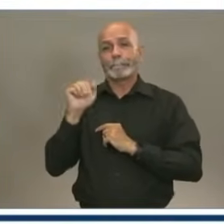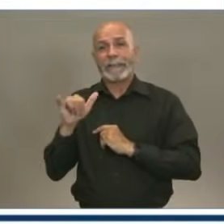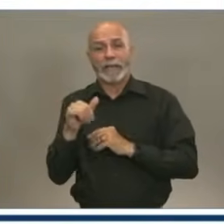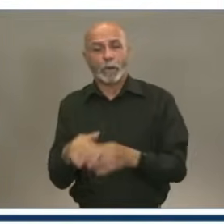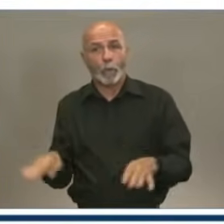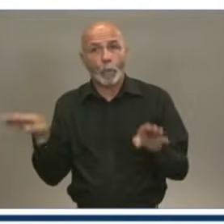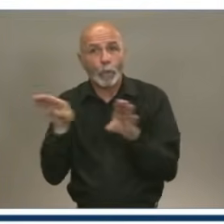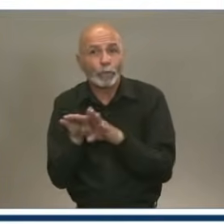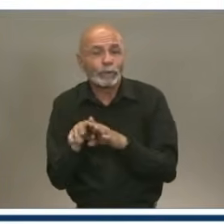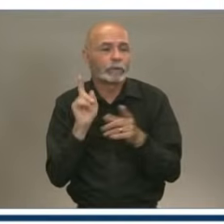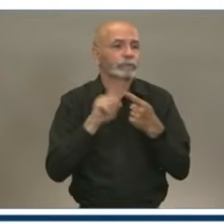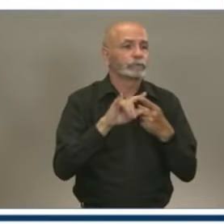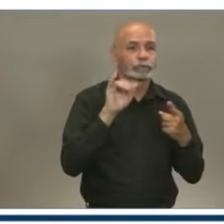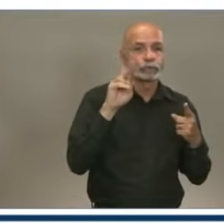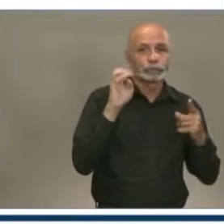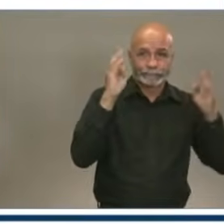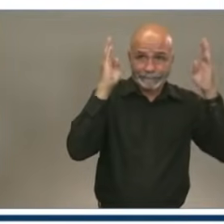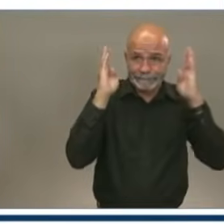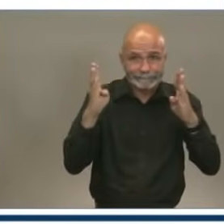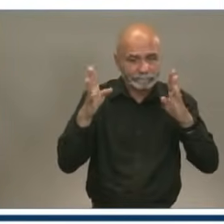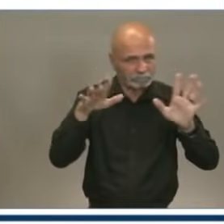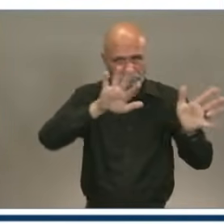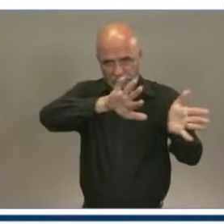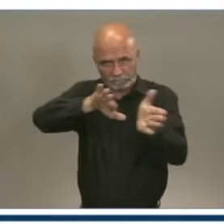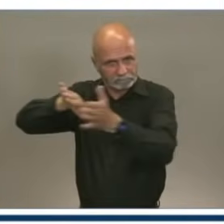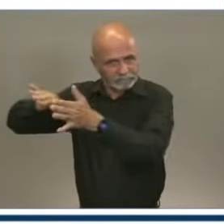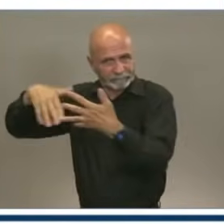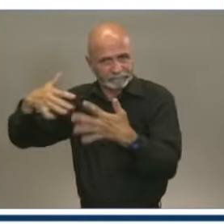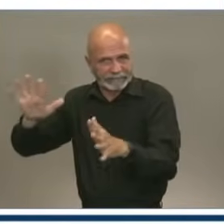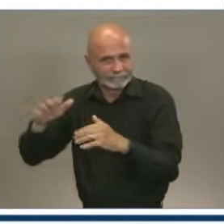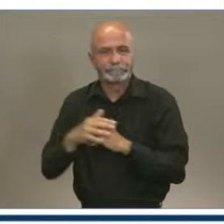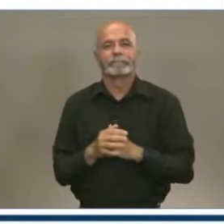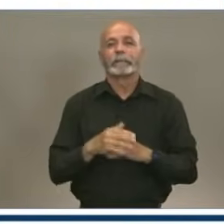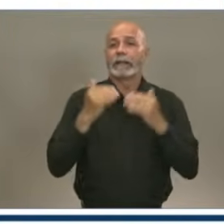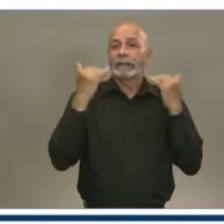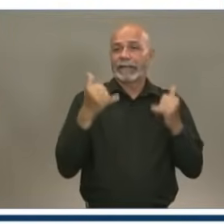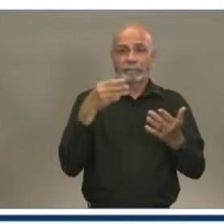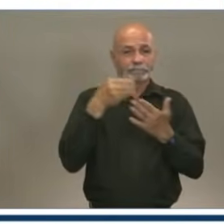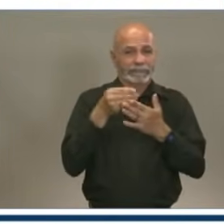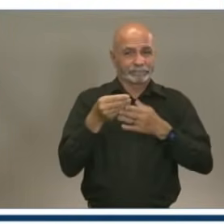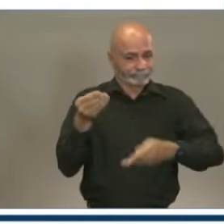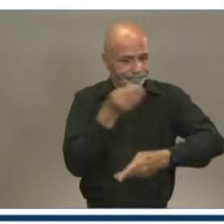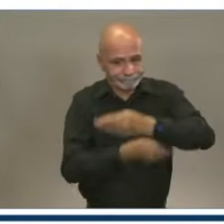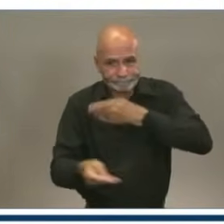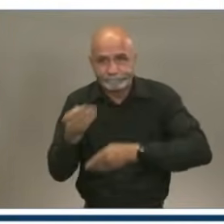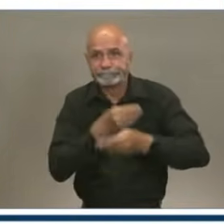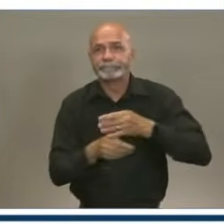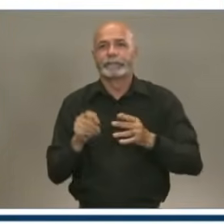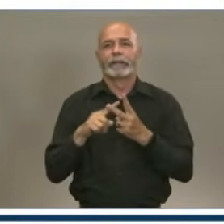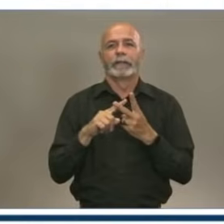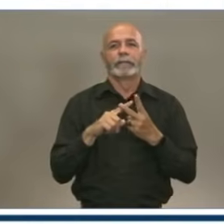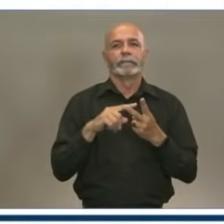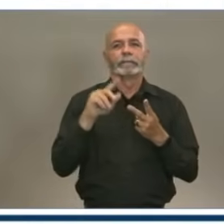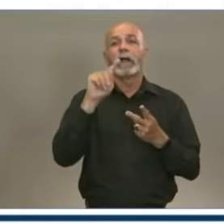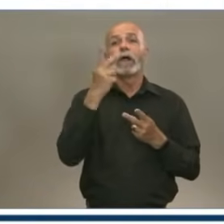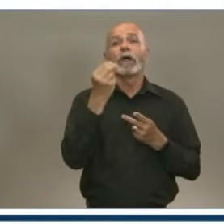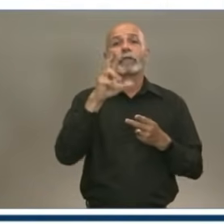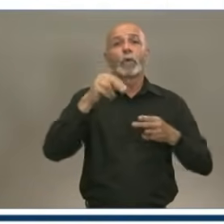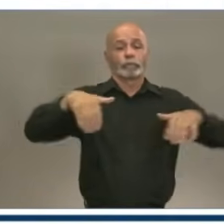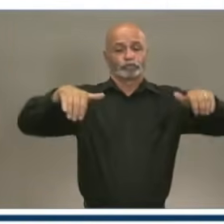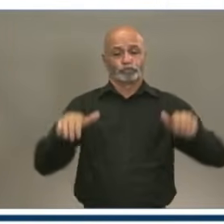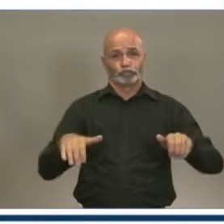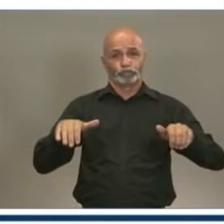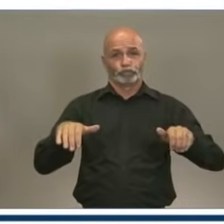June. As soon as I got into office, we had a budget within weeks. We had a throne speech. We were in the legislature, and I've been investing